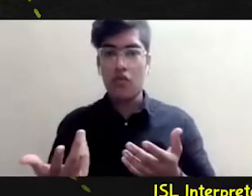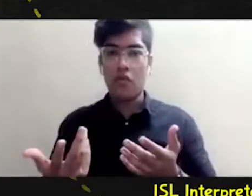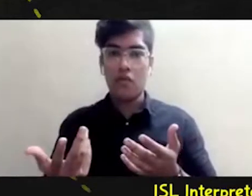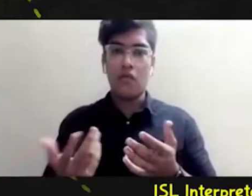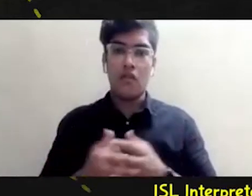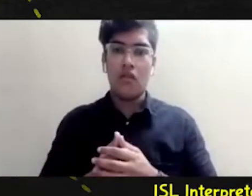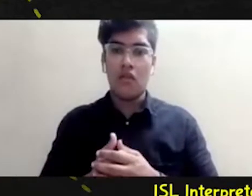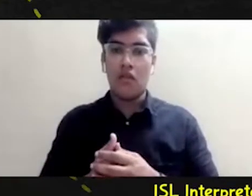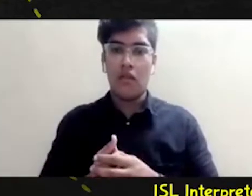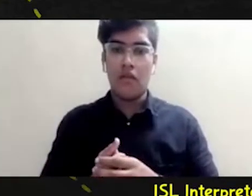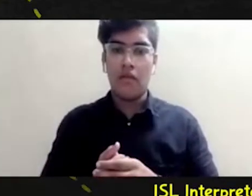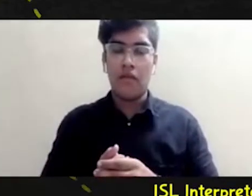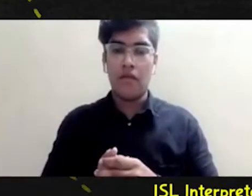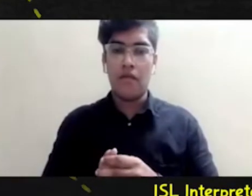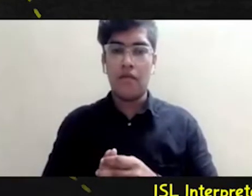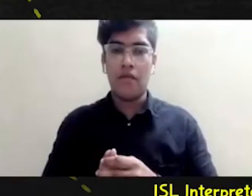something which